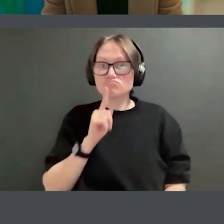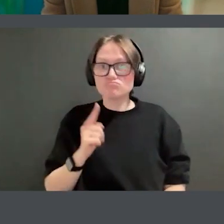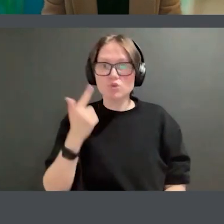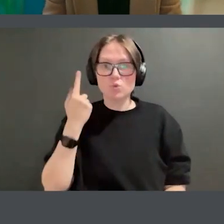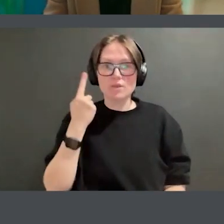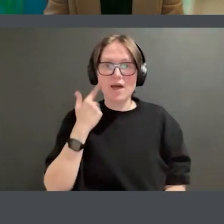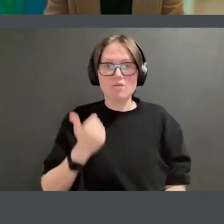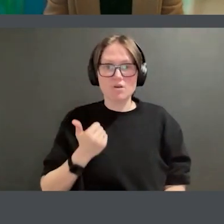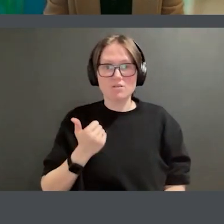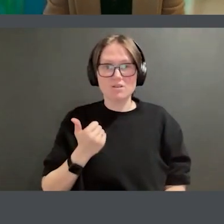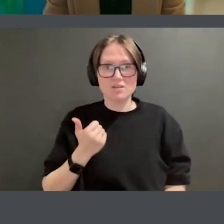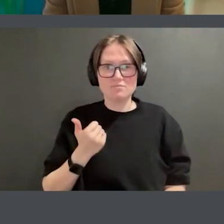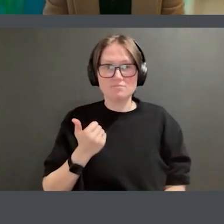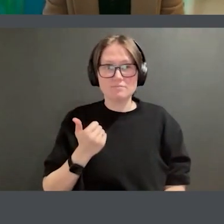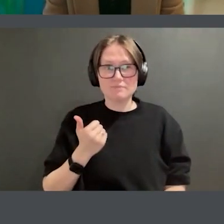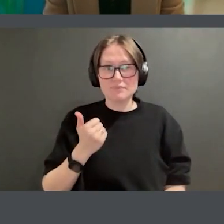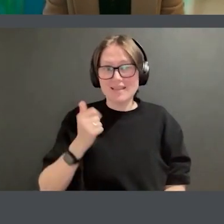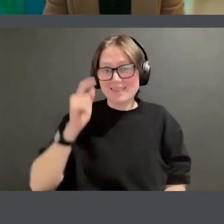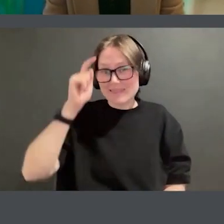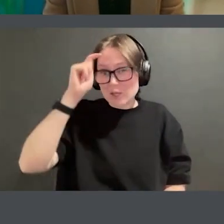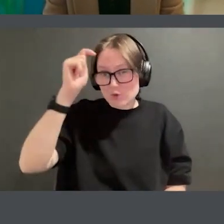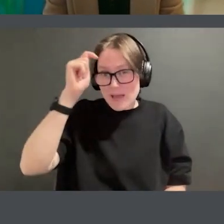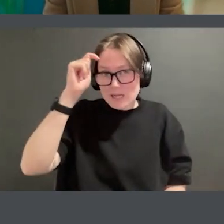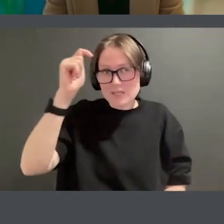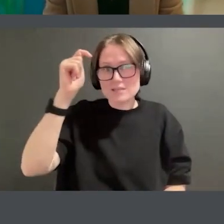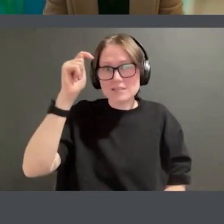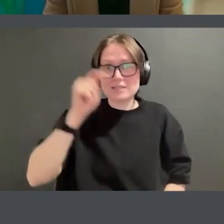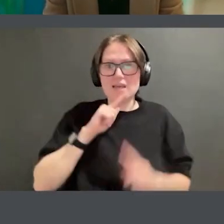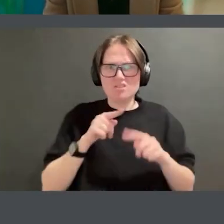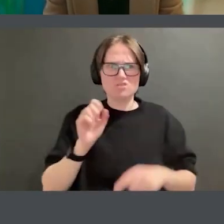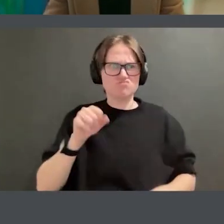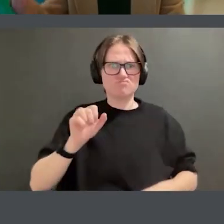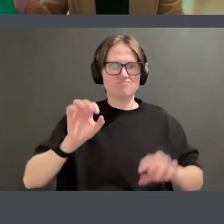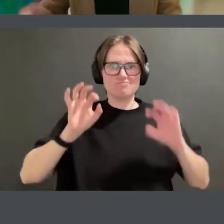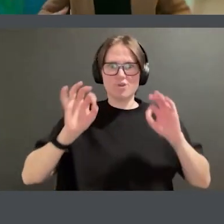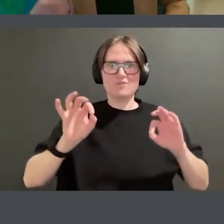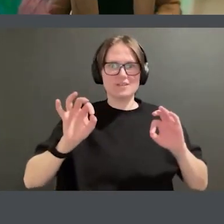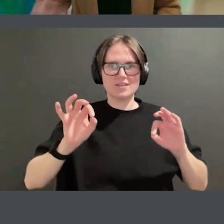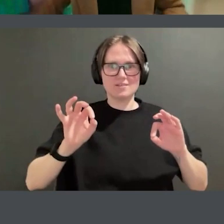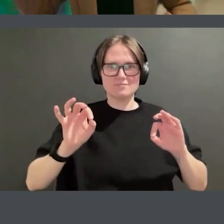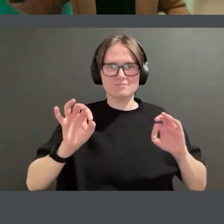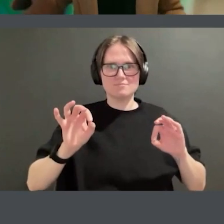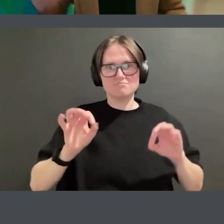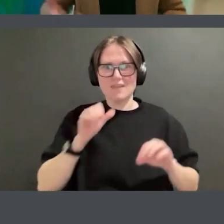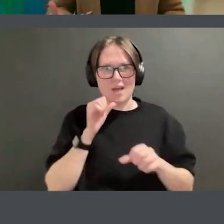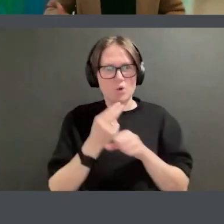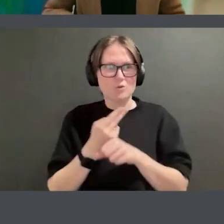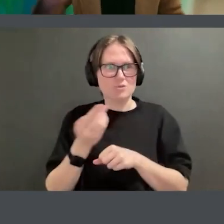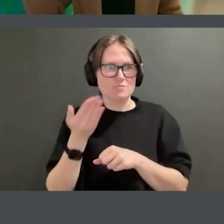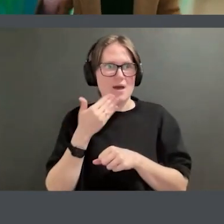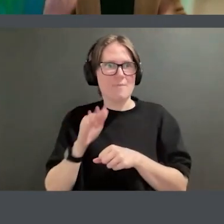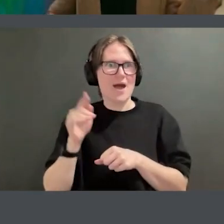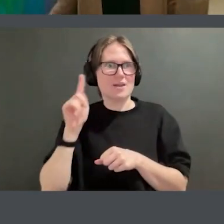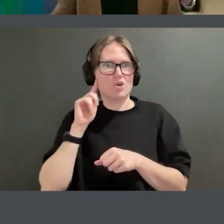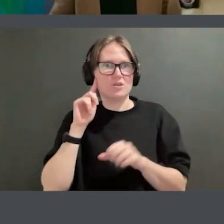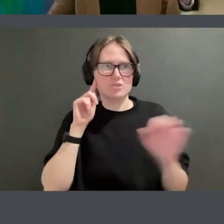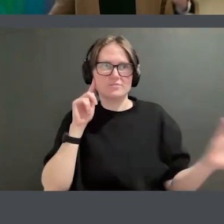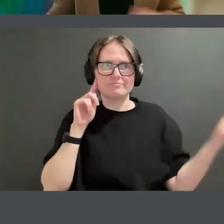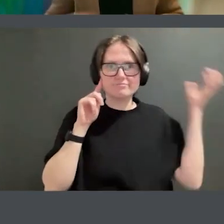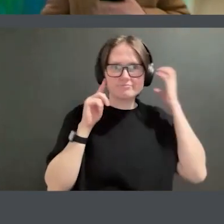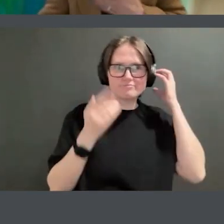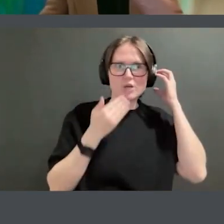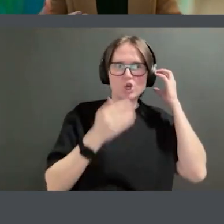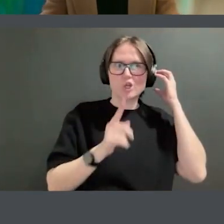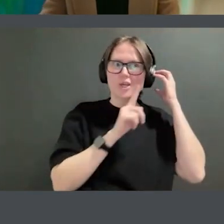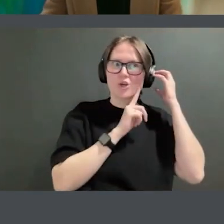loss, theoretically, the answer would be, yes, perfectly. You know, I don't use my bad ear with phone. I just hold it up to my